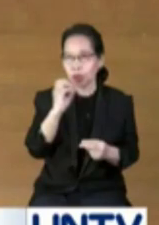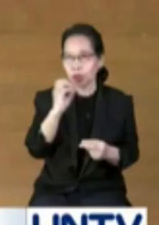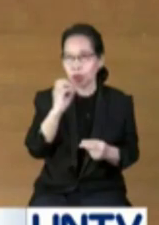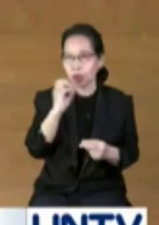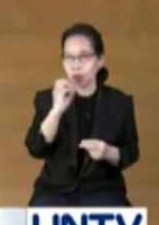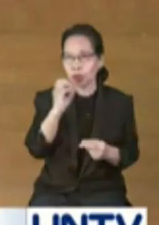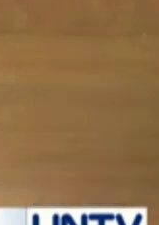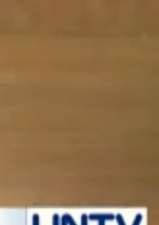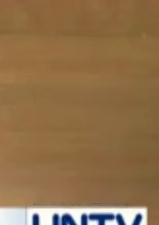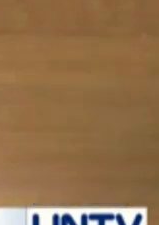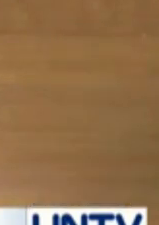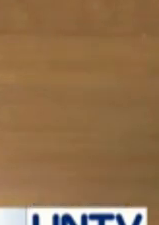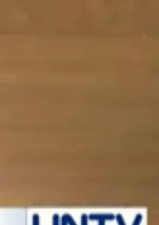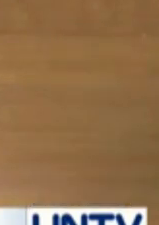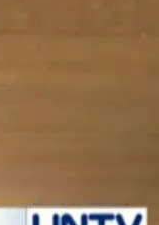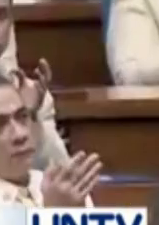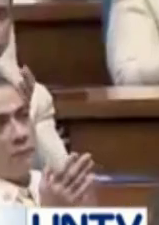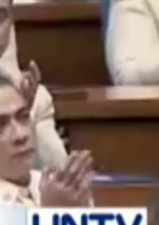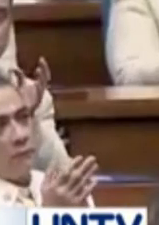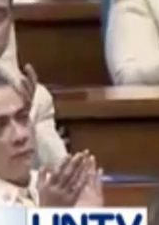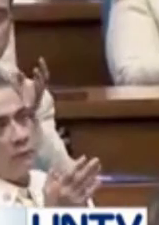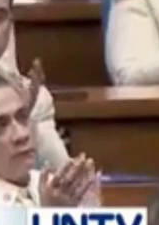2024.